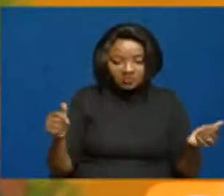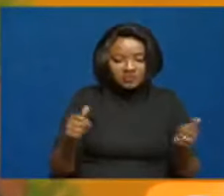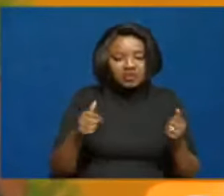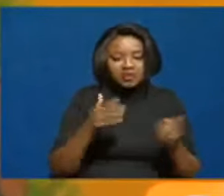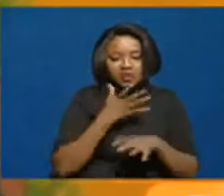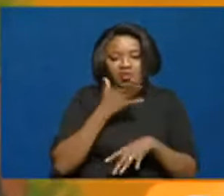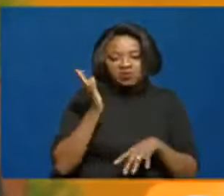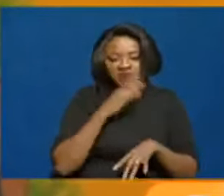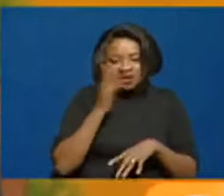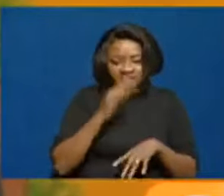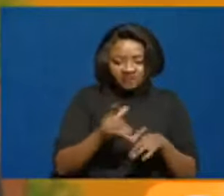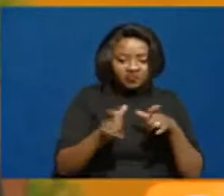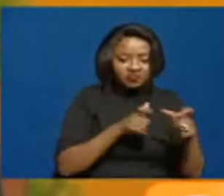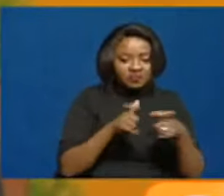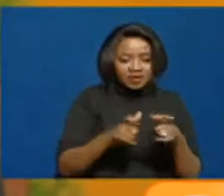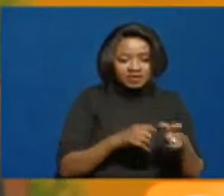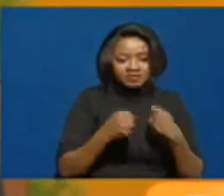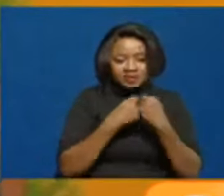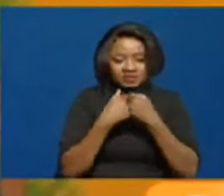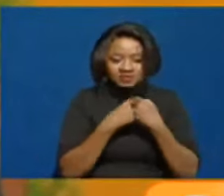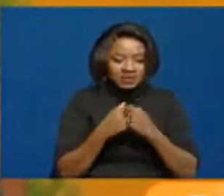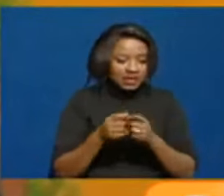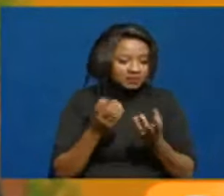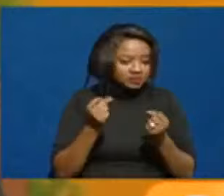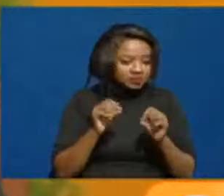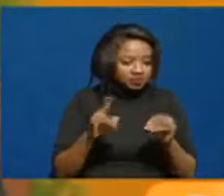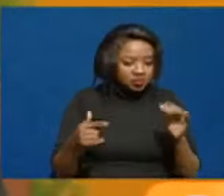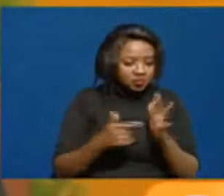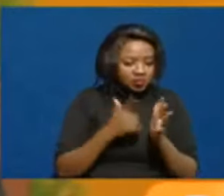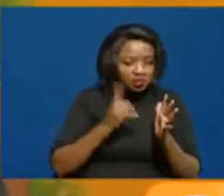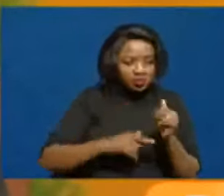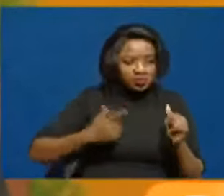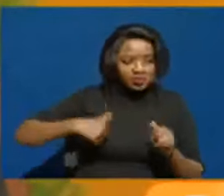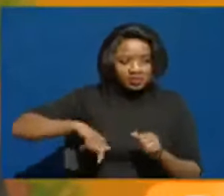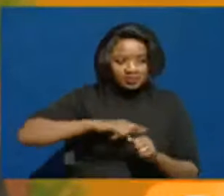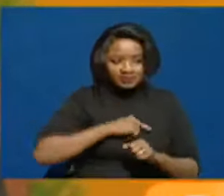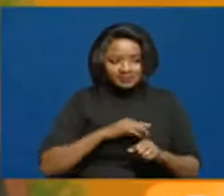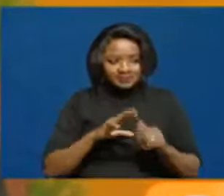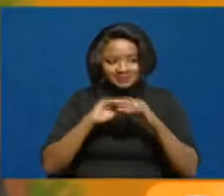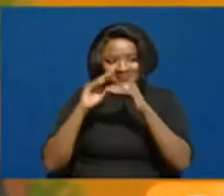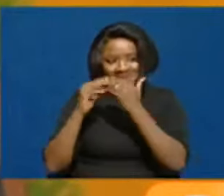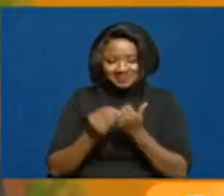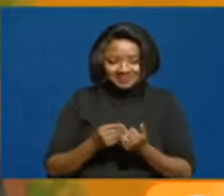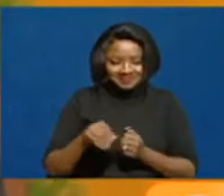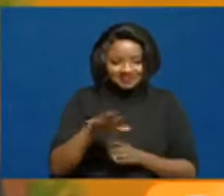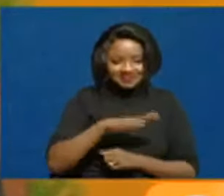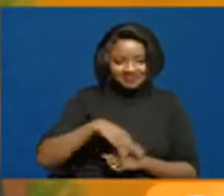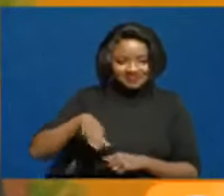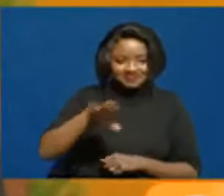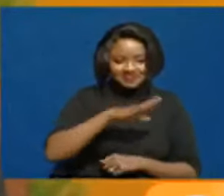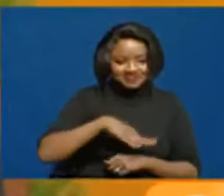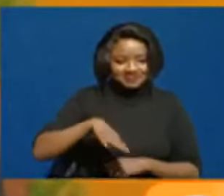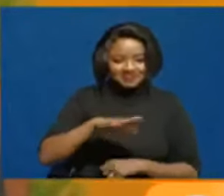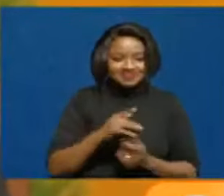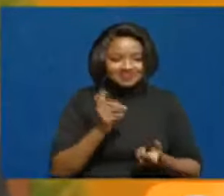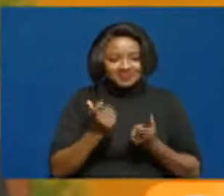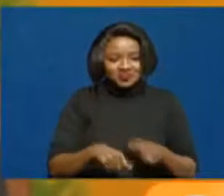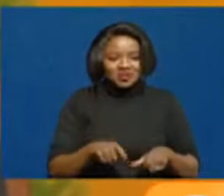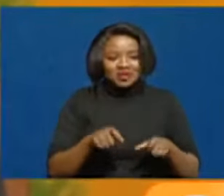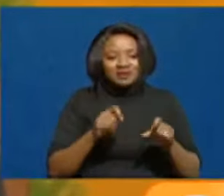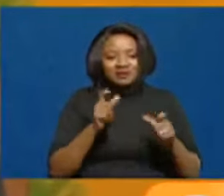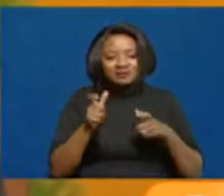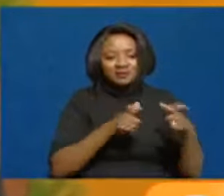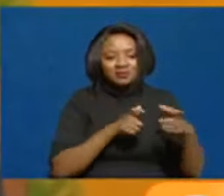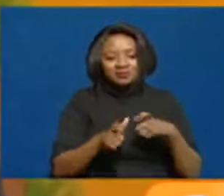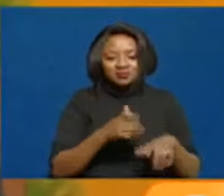management challenge. Yeah. So how can we create an enabling environment that allows for them to be able to manage the waste, but